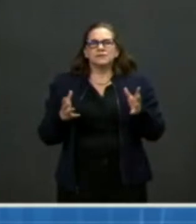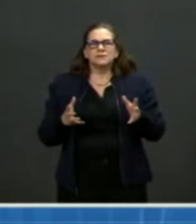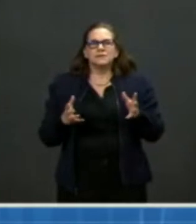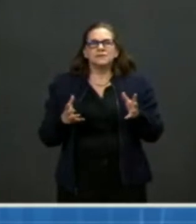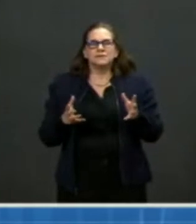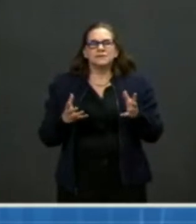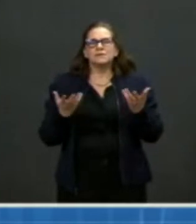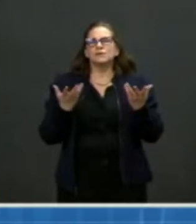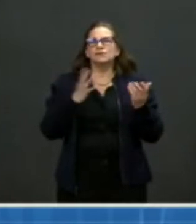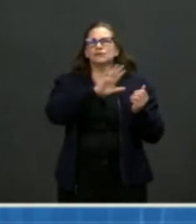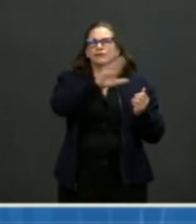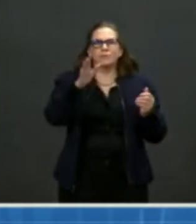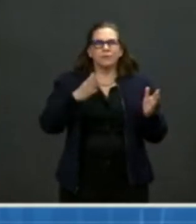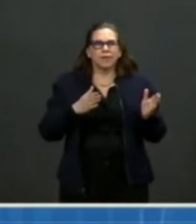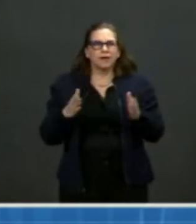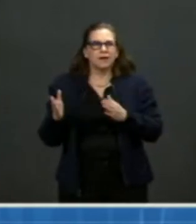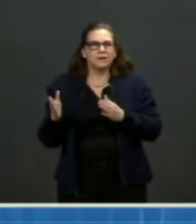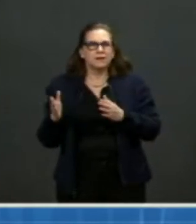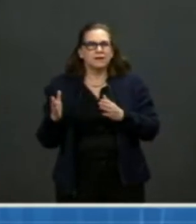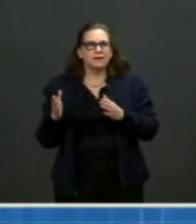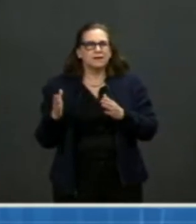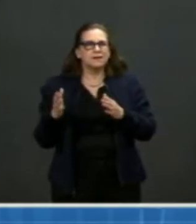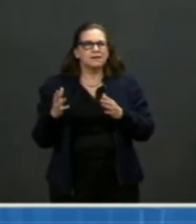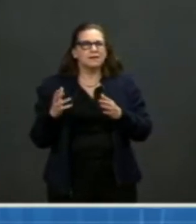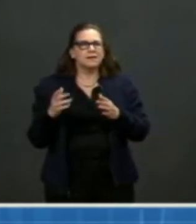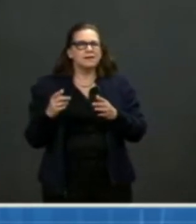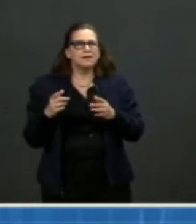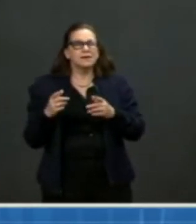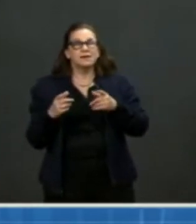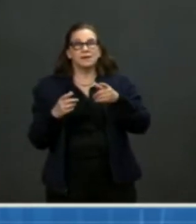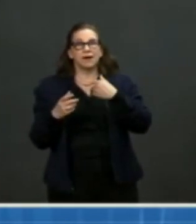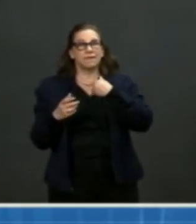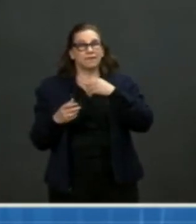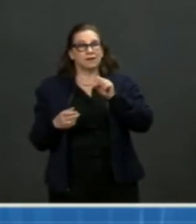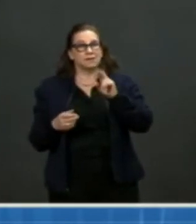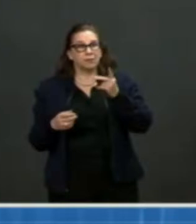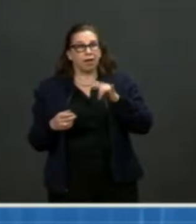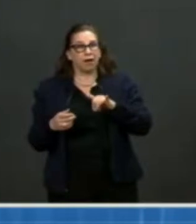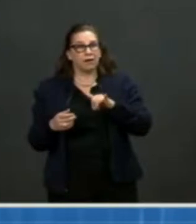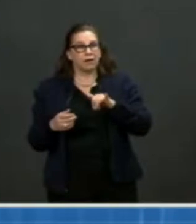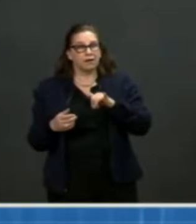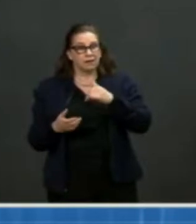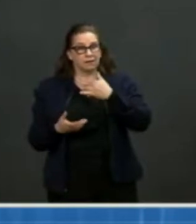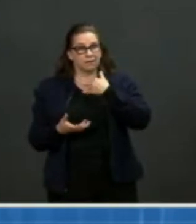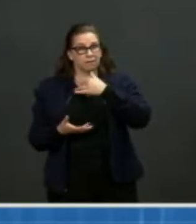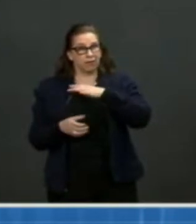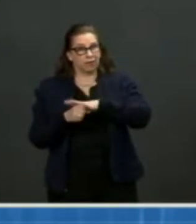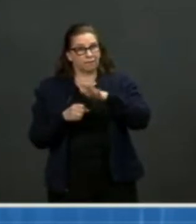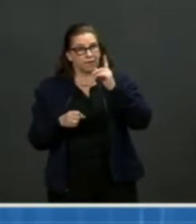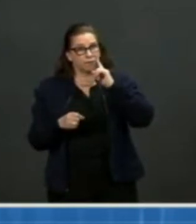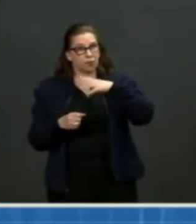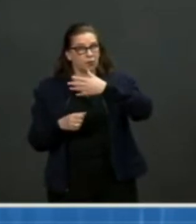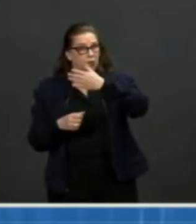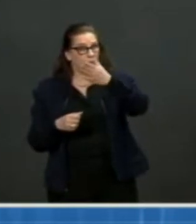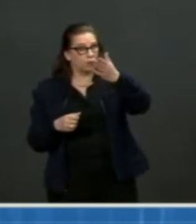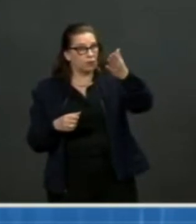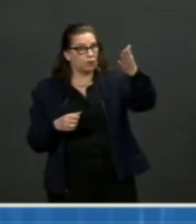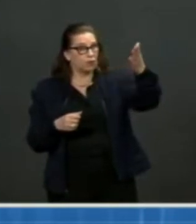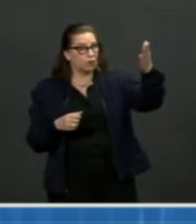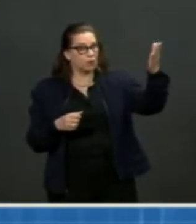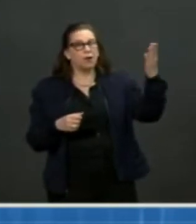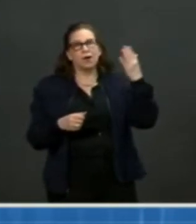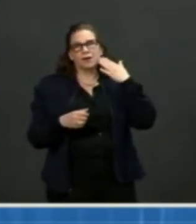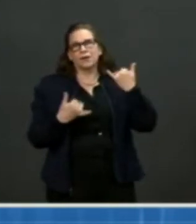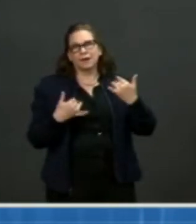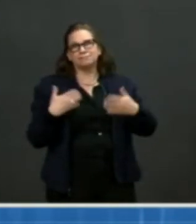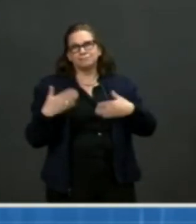we're going to have more supply than we need and what the challenges are now? Thanks. Thank you, Tim. So first of all, I'll start and